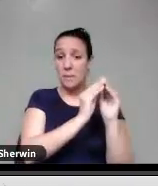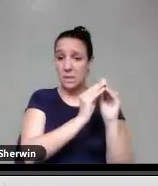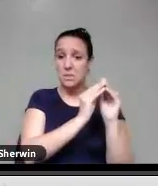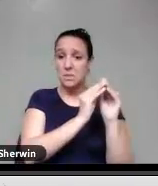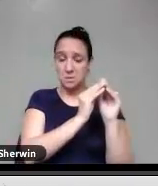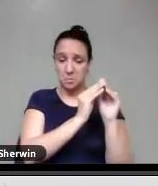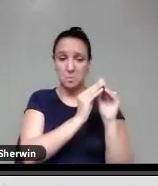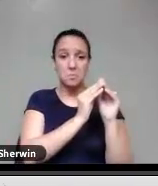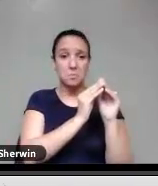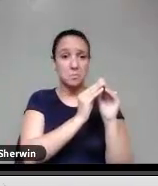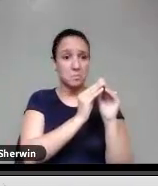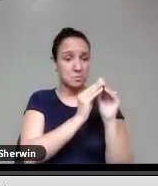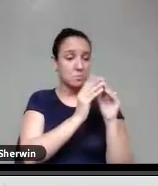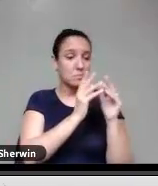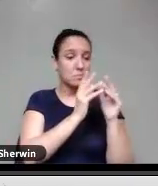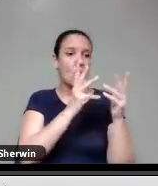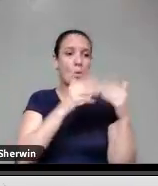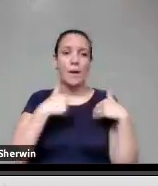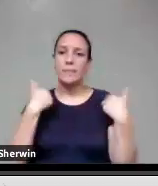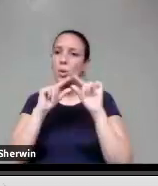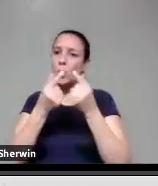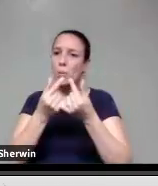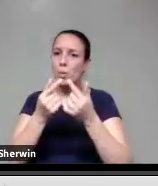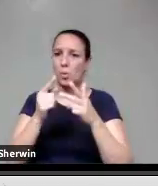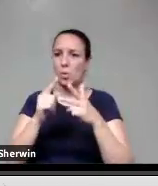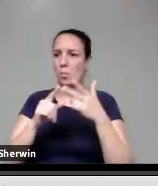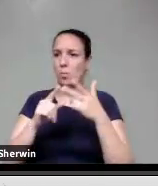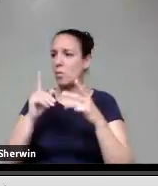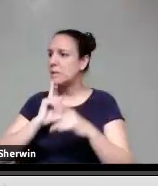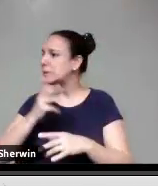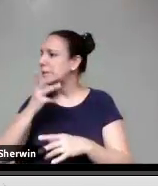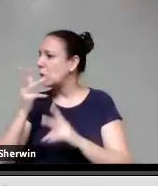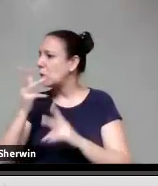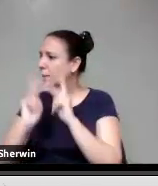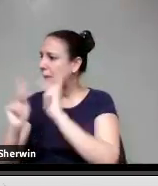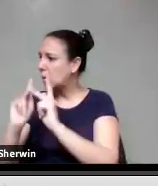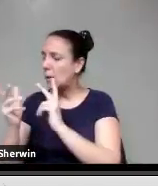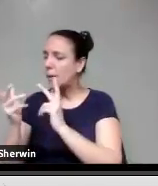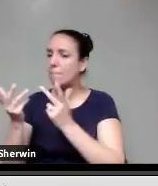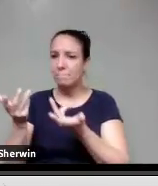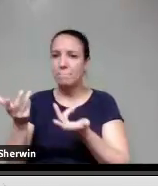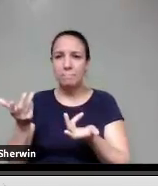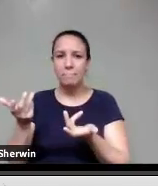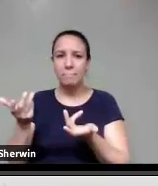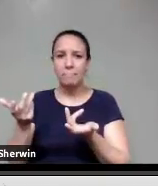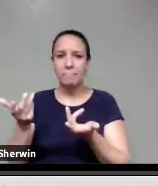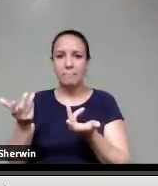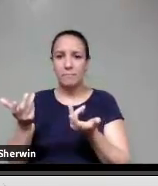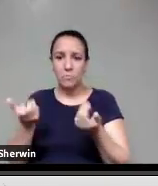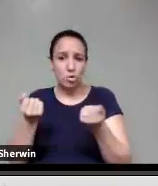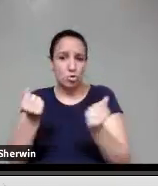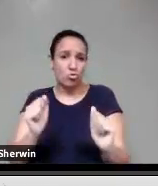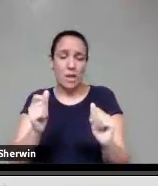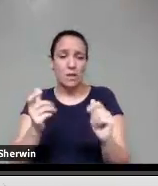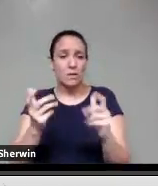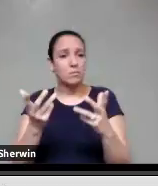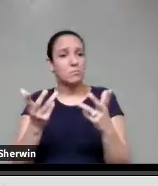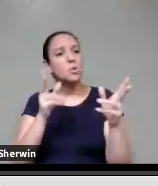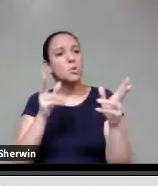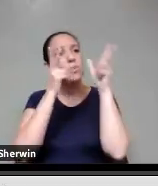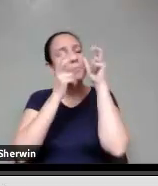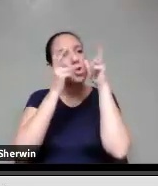they hang out, where the youth groups hang out, or the single people hang out at their meetings or whatever, and just kind of be there to observe and